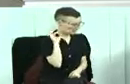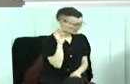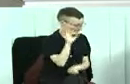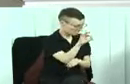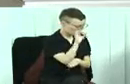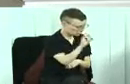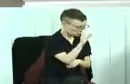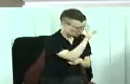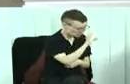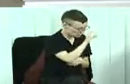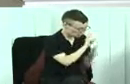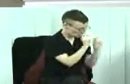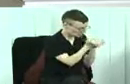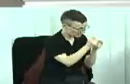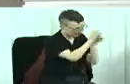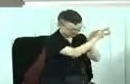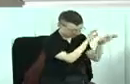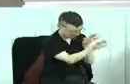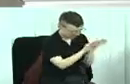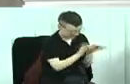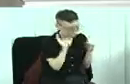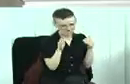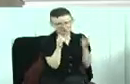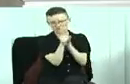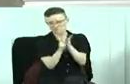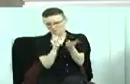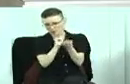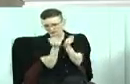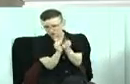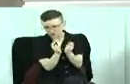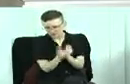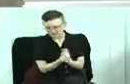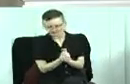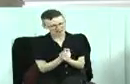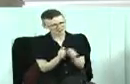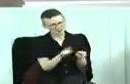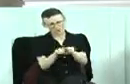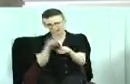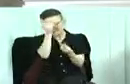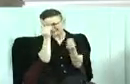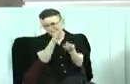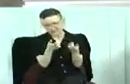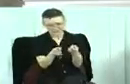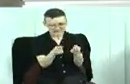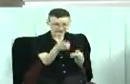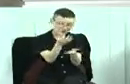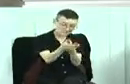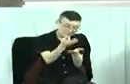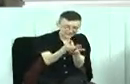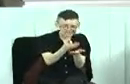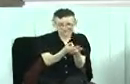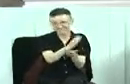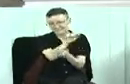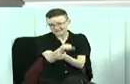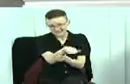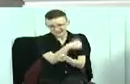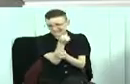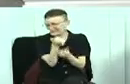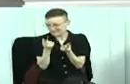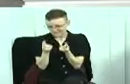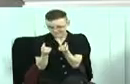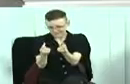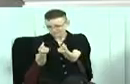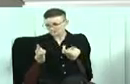to be doing some bylaw changes, and we'll be giving you some updates about what's happening with the finances and other ministries within the life of the